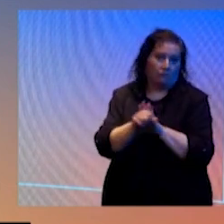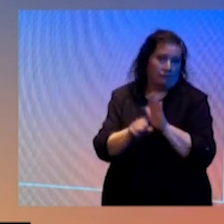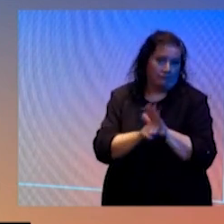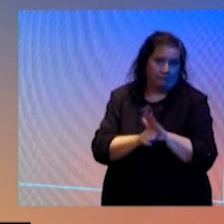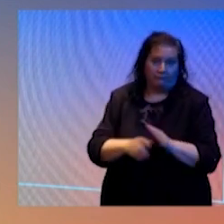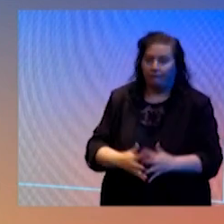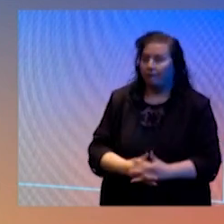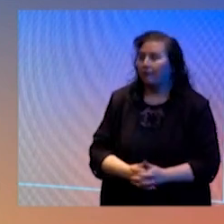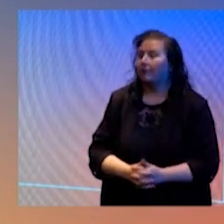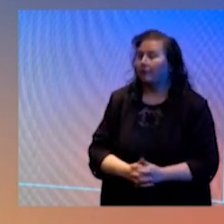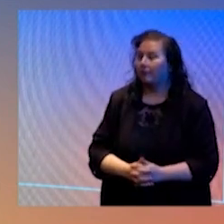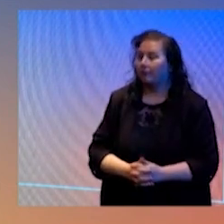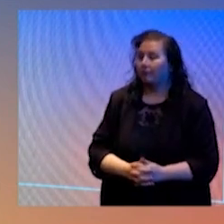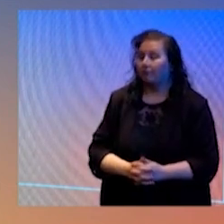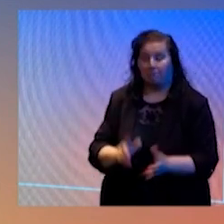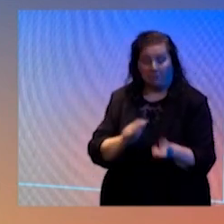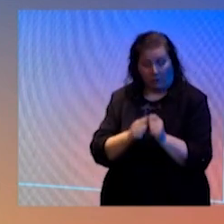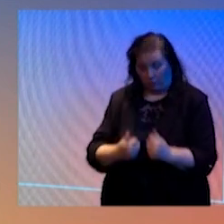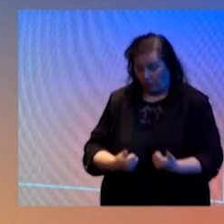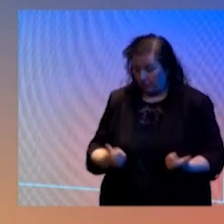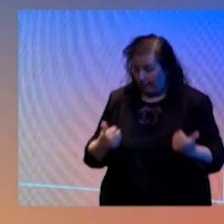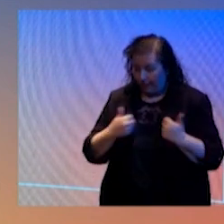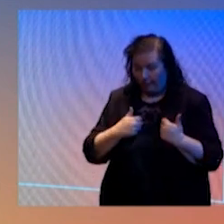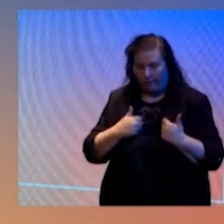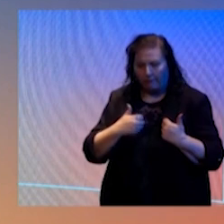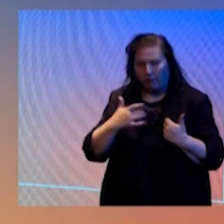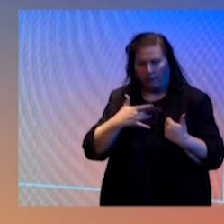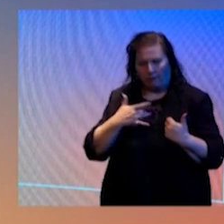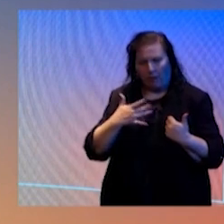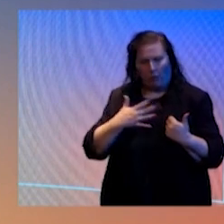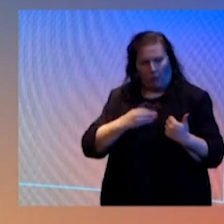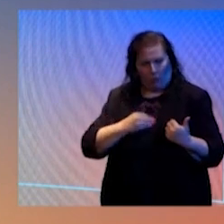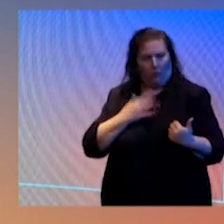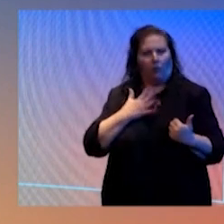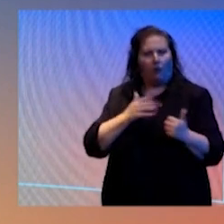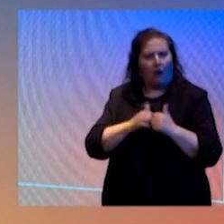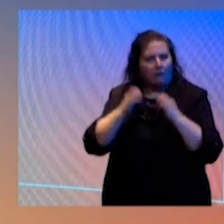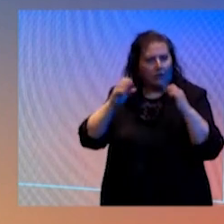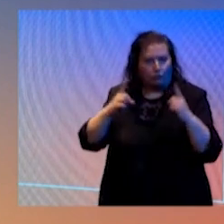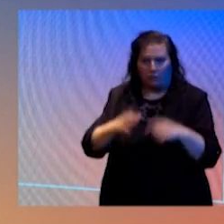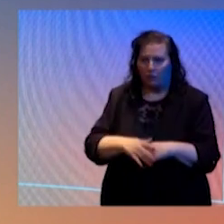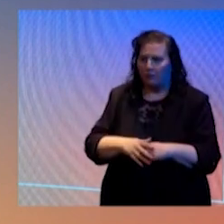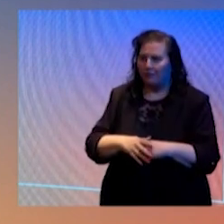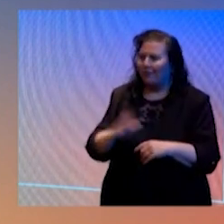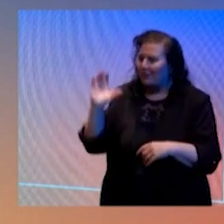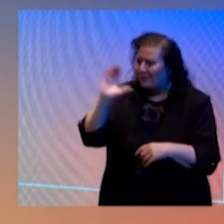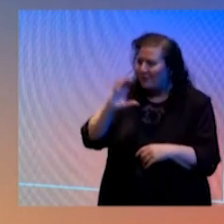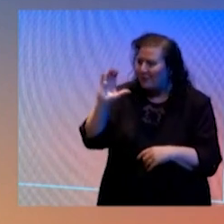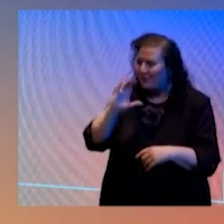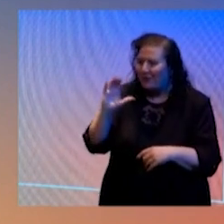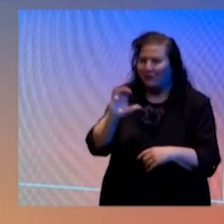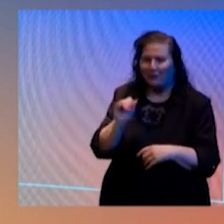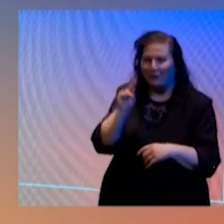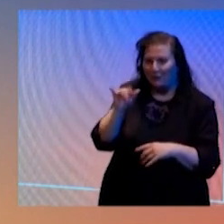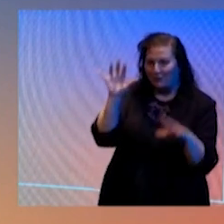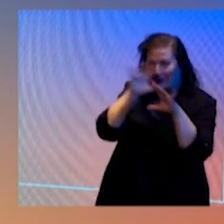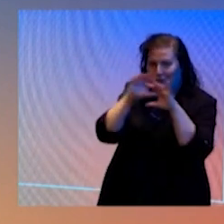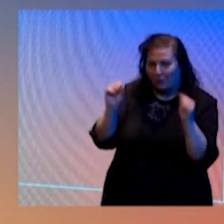it's changed my life. I know the power of education, and that's why I said when we began this search for a SUNY